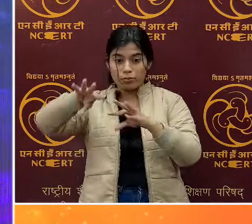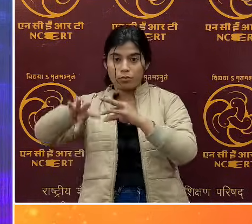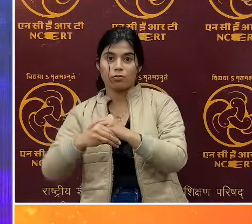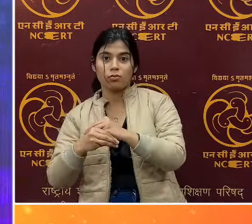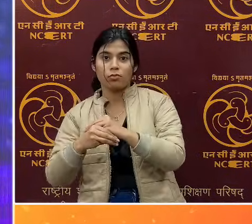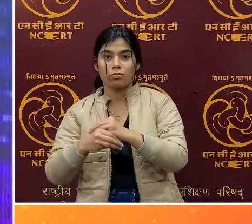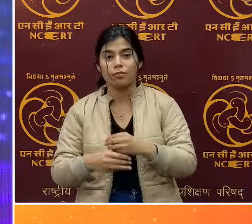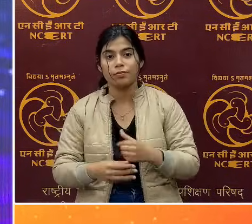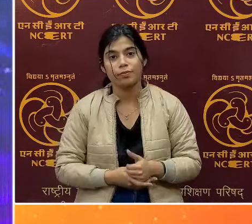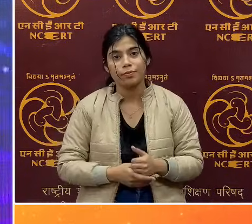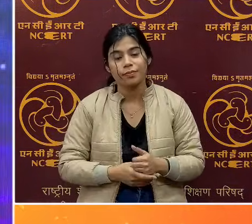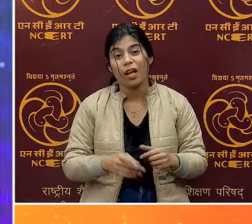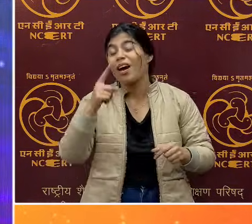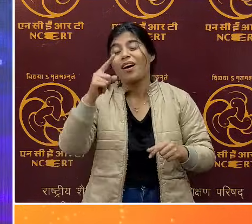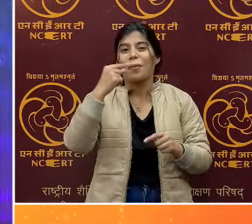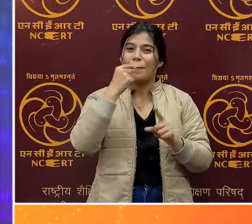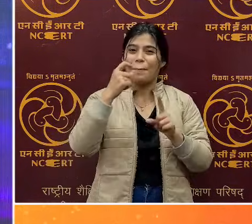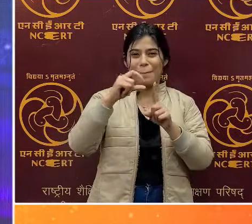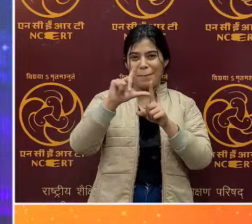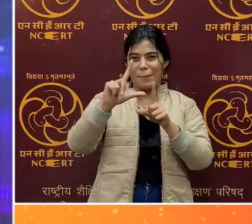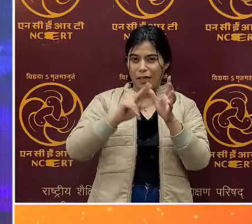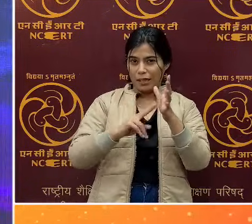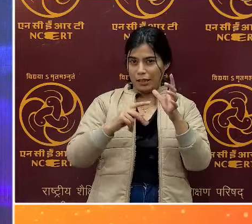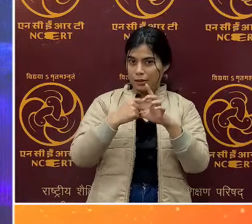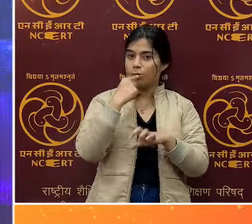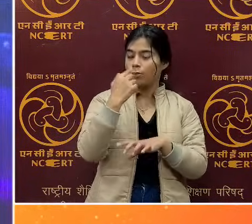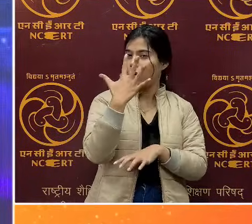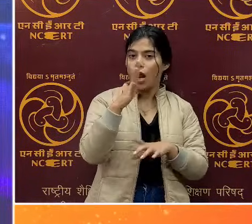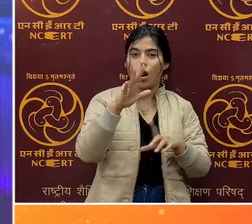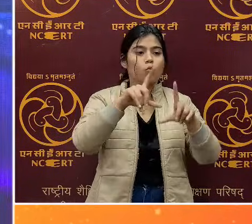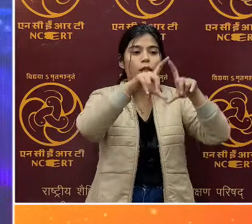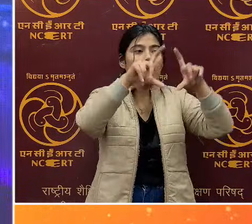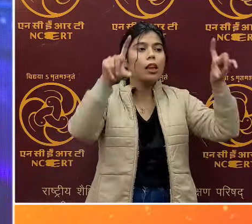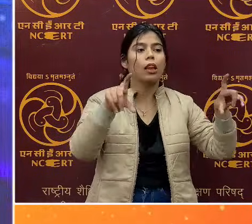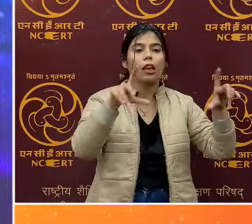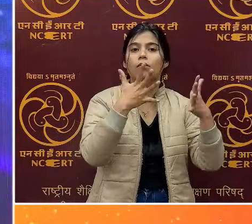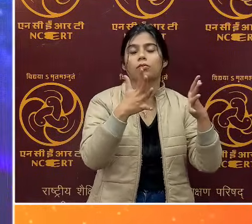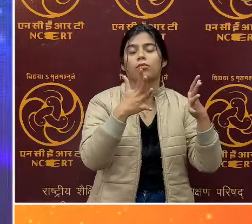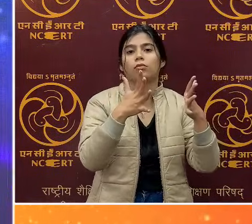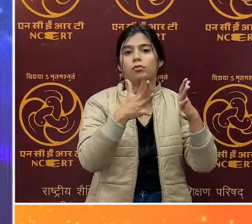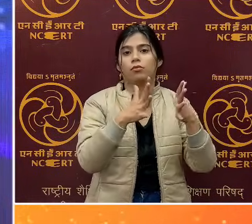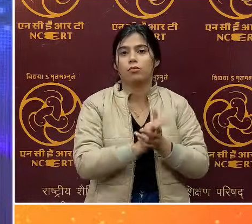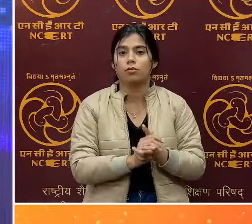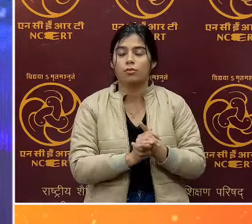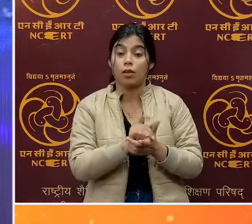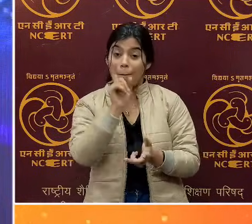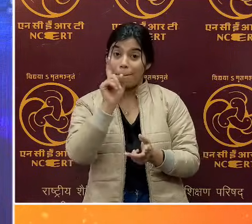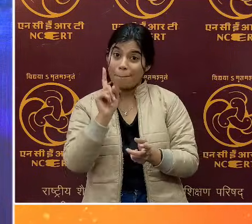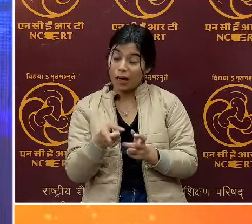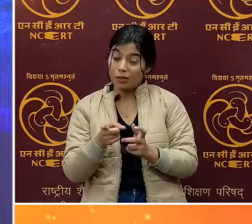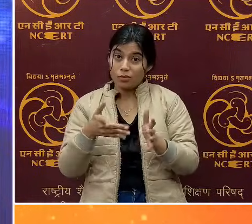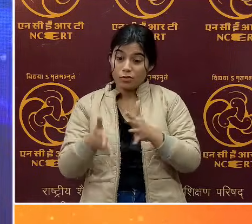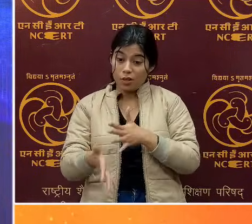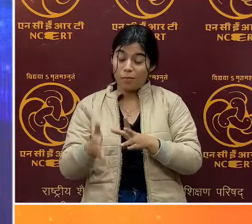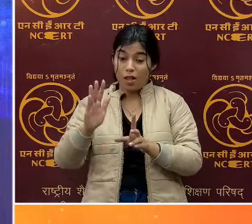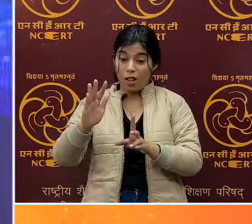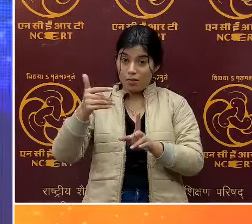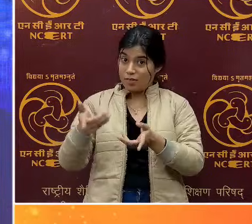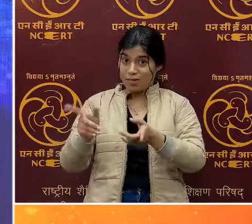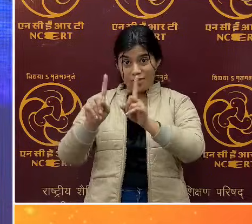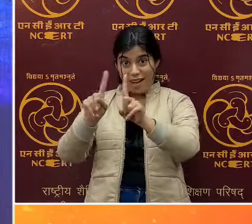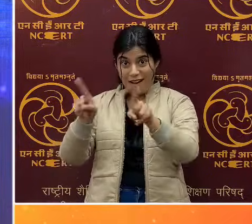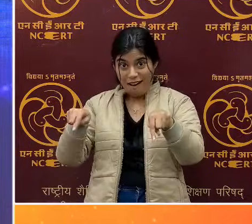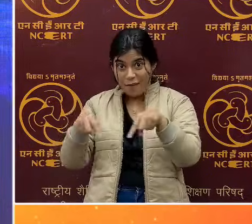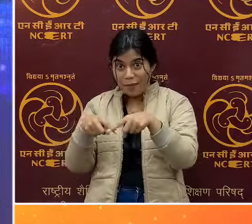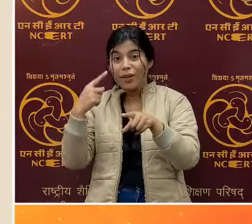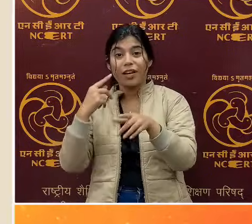mirror, there is no screen present there, but in case of pinhole camera, yes, we have a screen right at the back. Okay, we